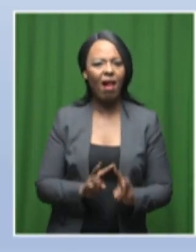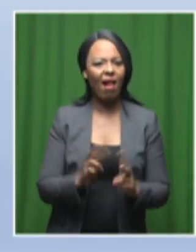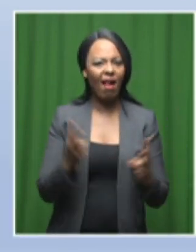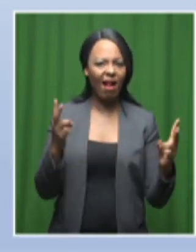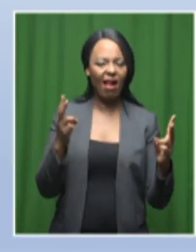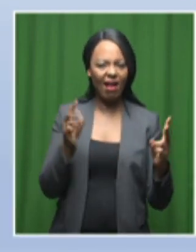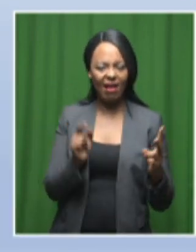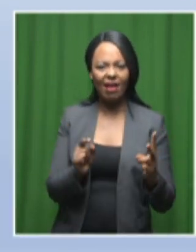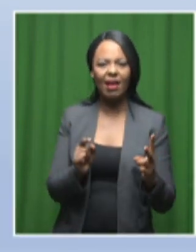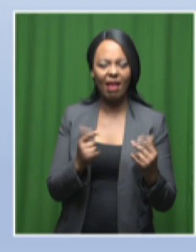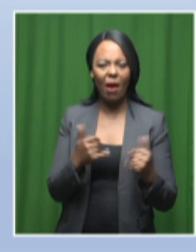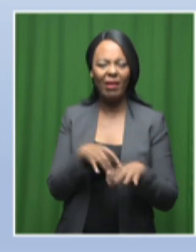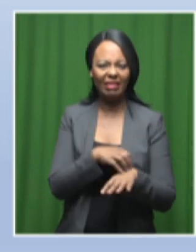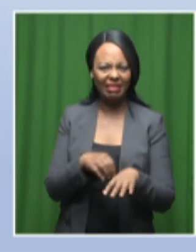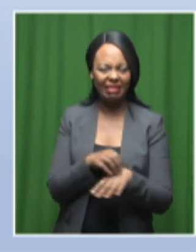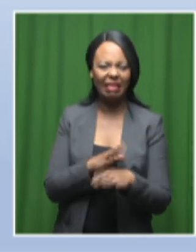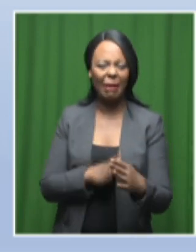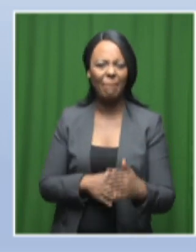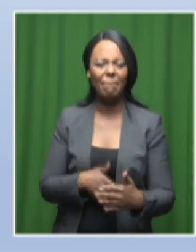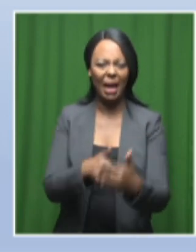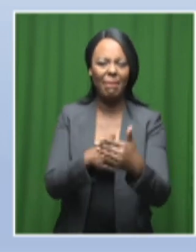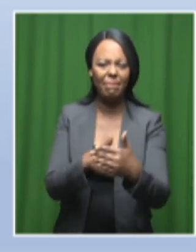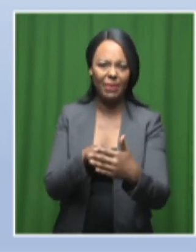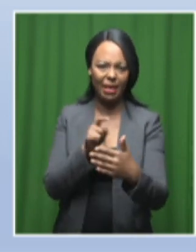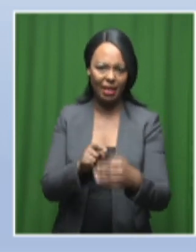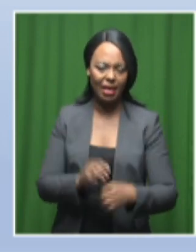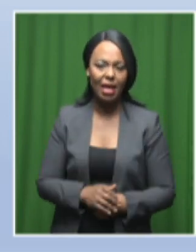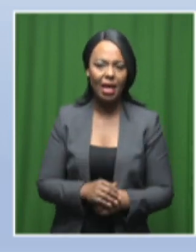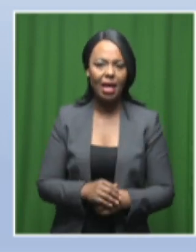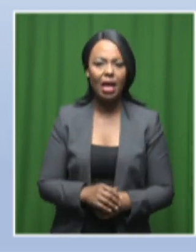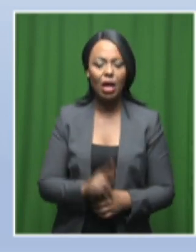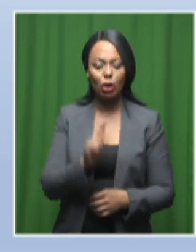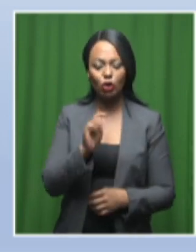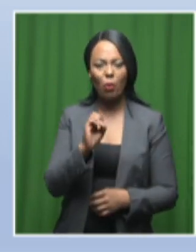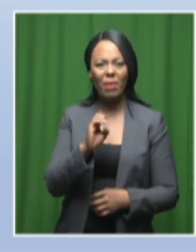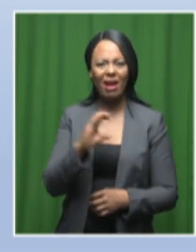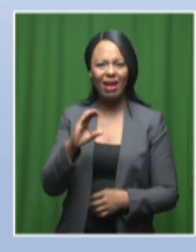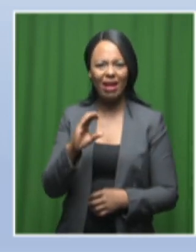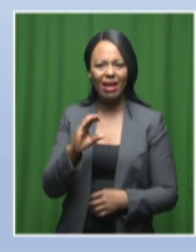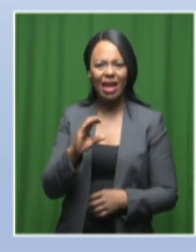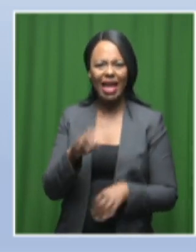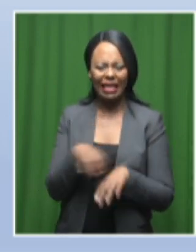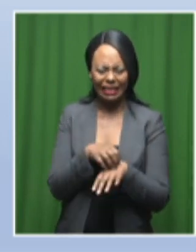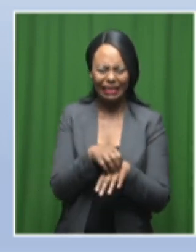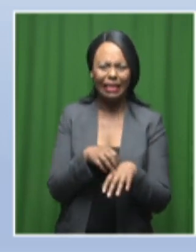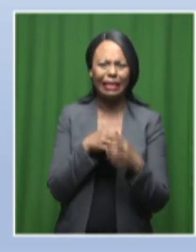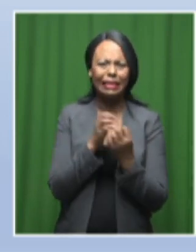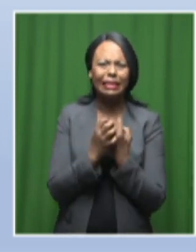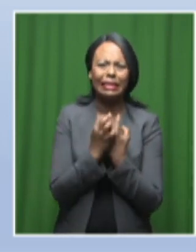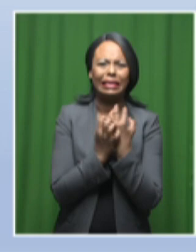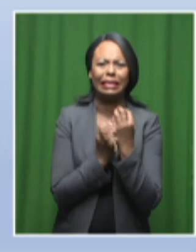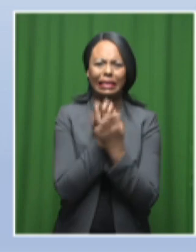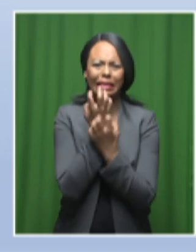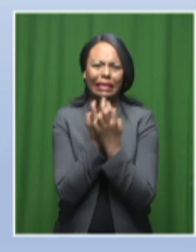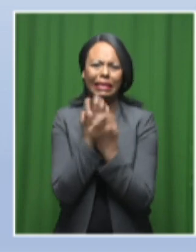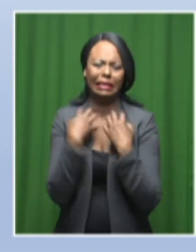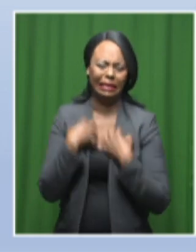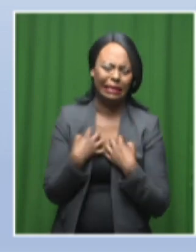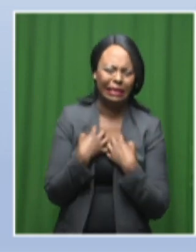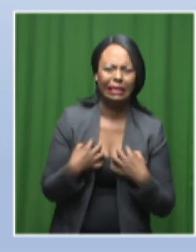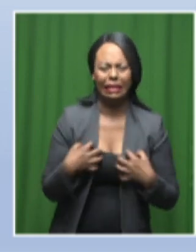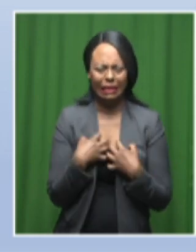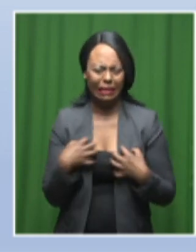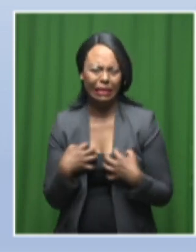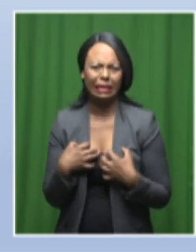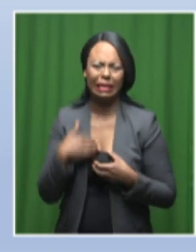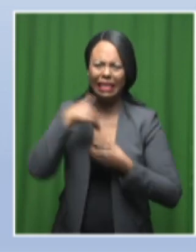To stress, one of the characteristics of atopic eczema is the itch. The itch has been described by some as being a